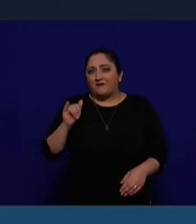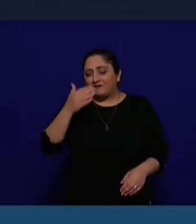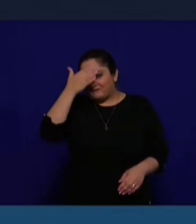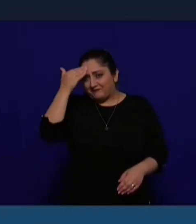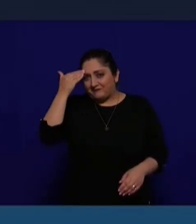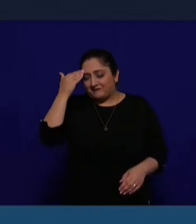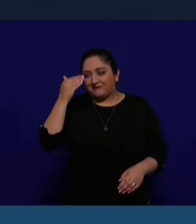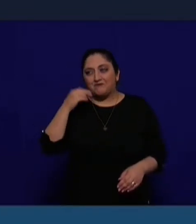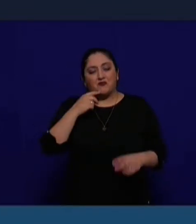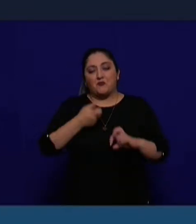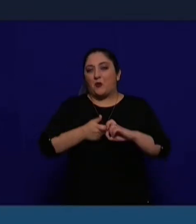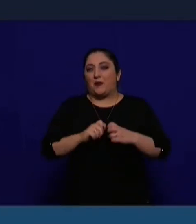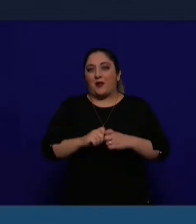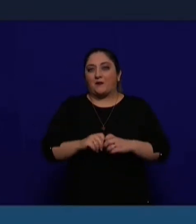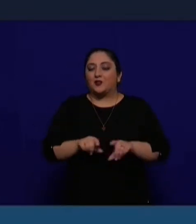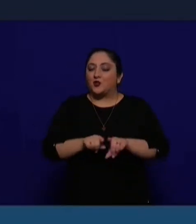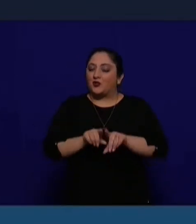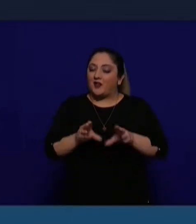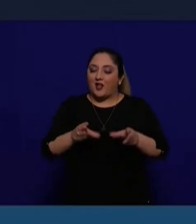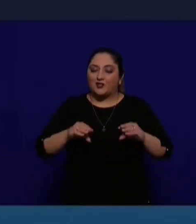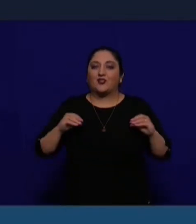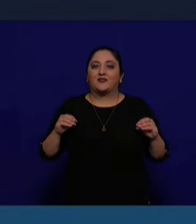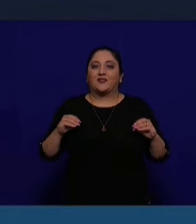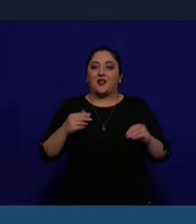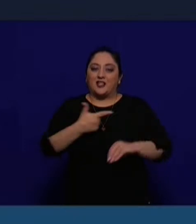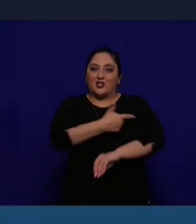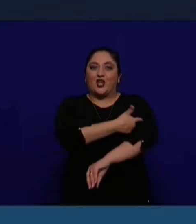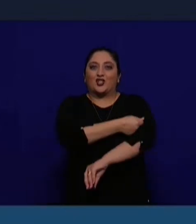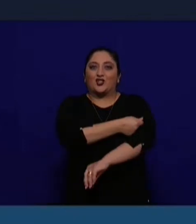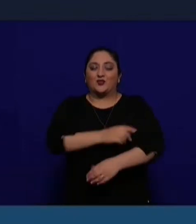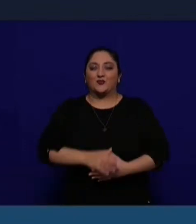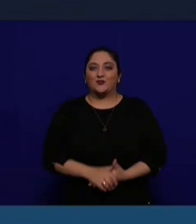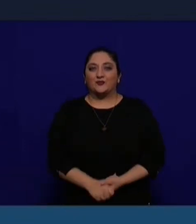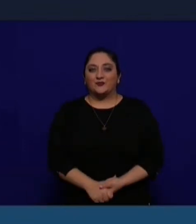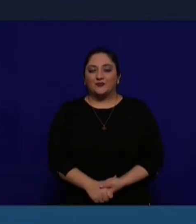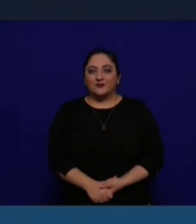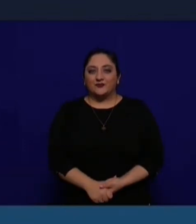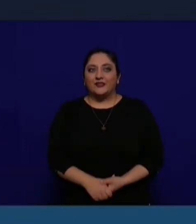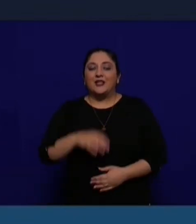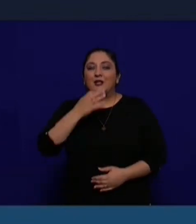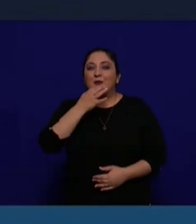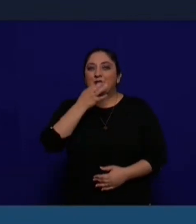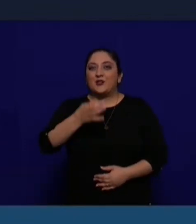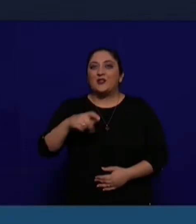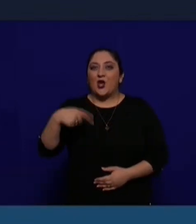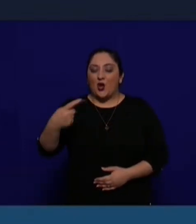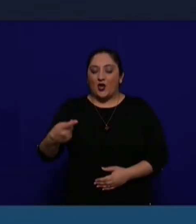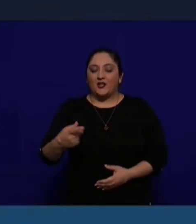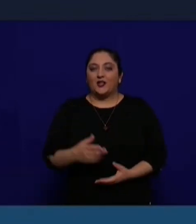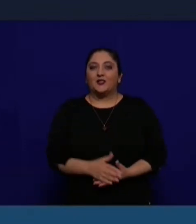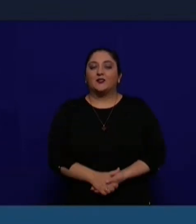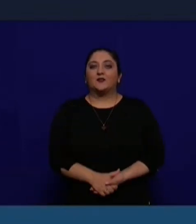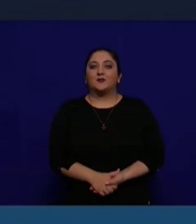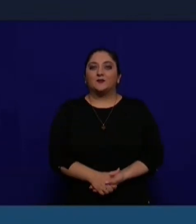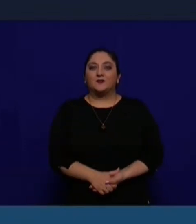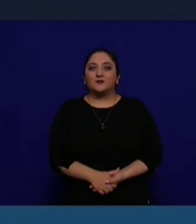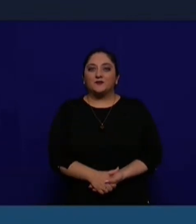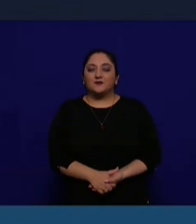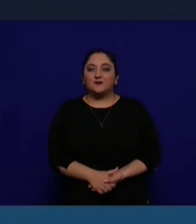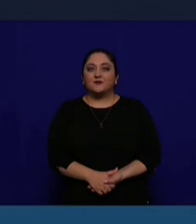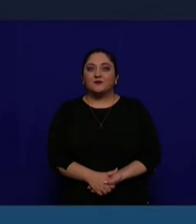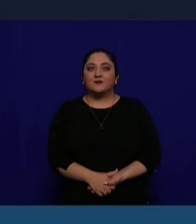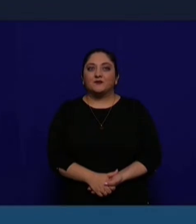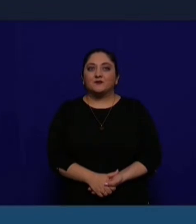jiġu għat-tilqima. Malta Today. Hi, good afternoon, Professor Gauci. Our question is regarding